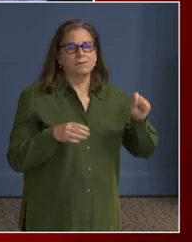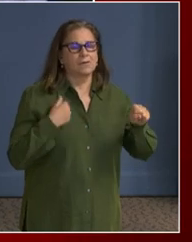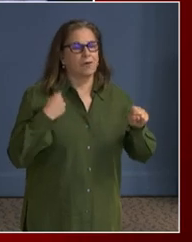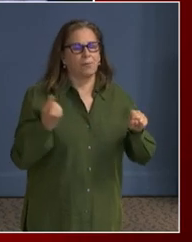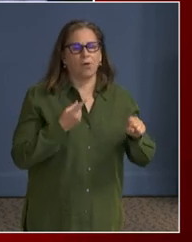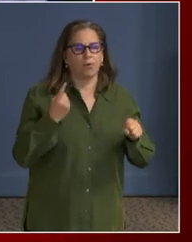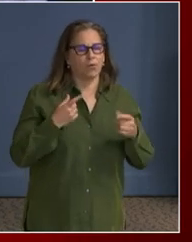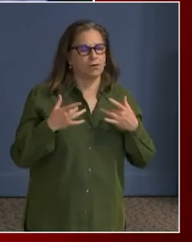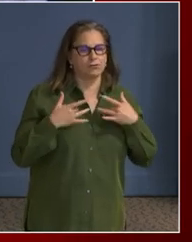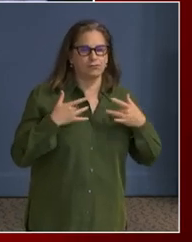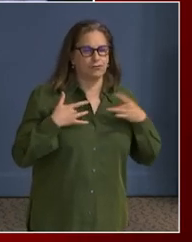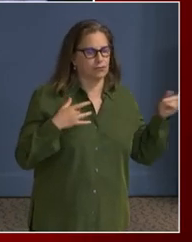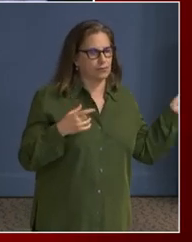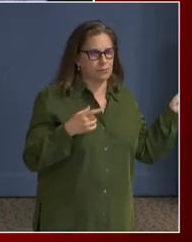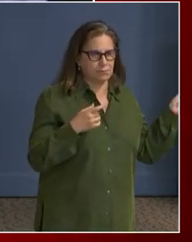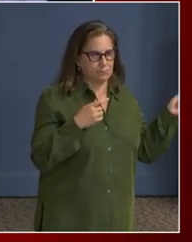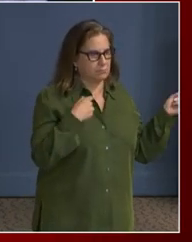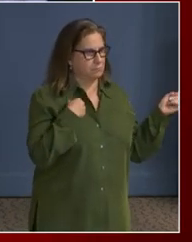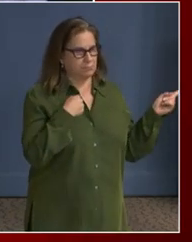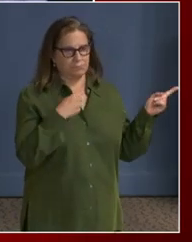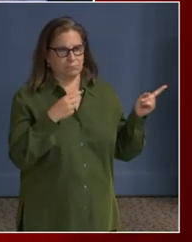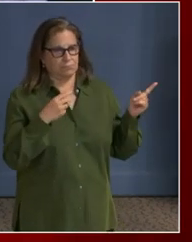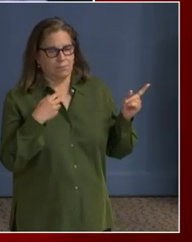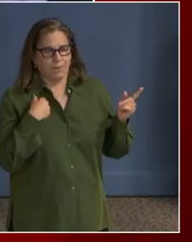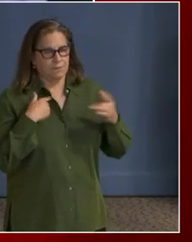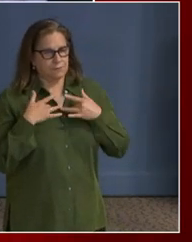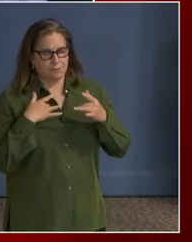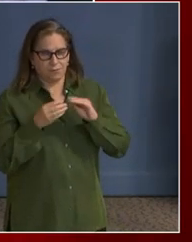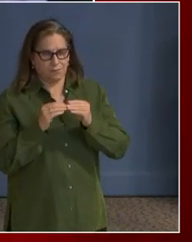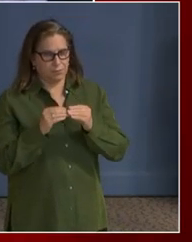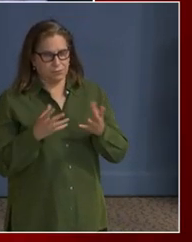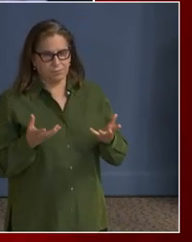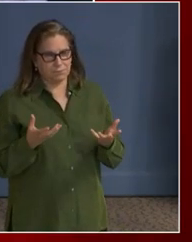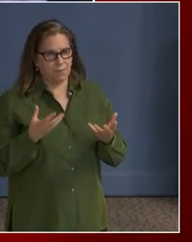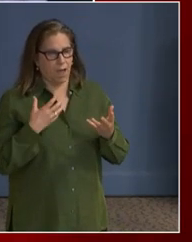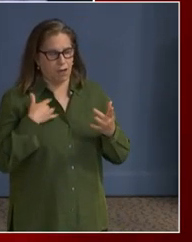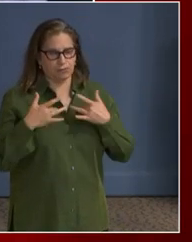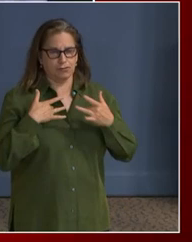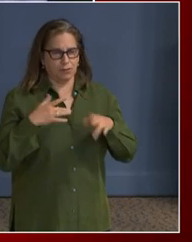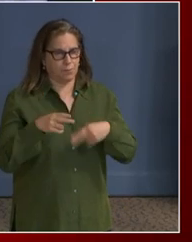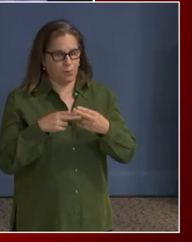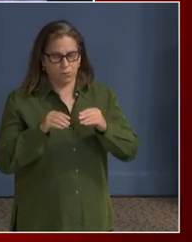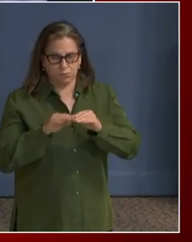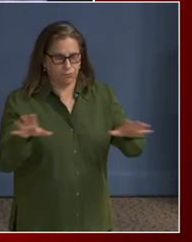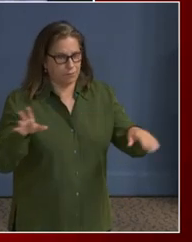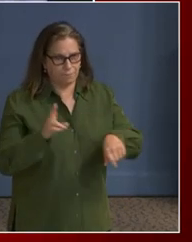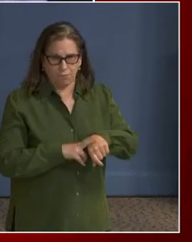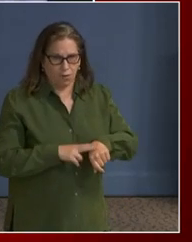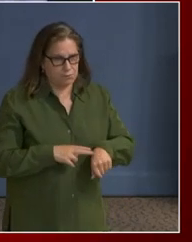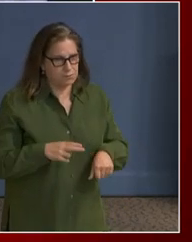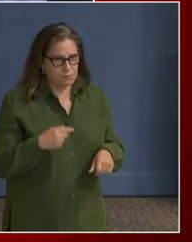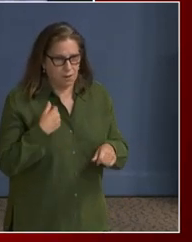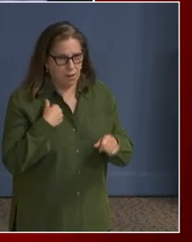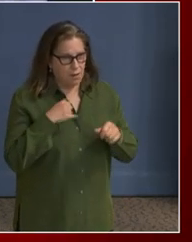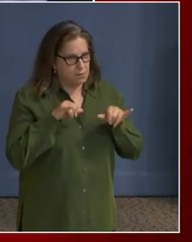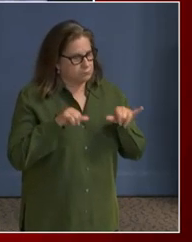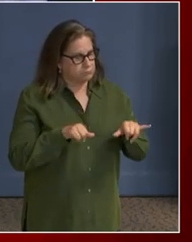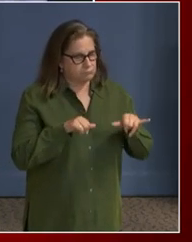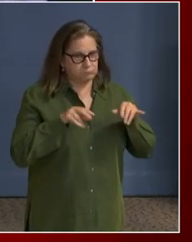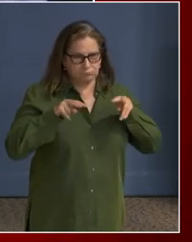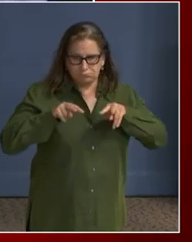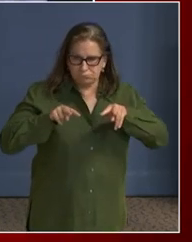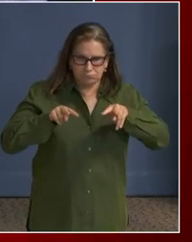our numbers and concerned about the spread in our community. So we remain concerned and we